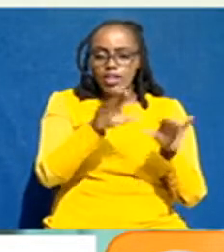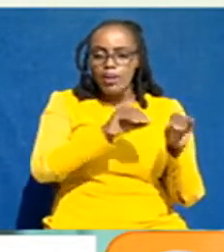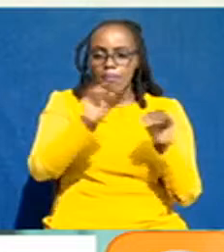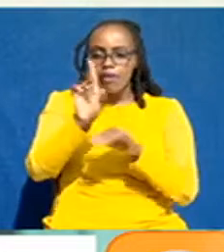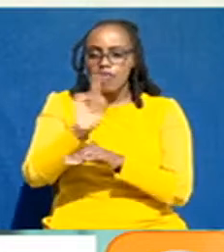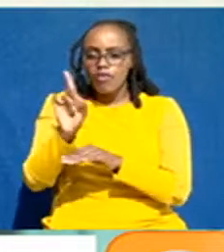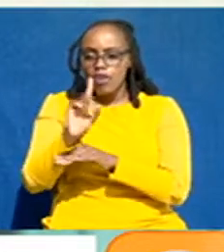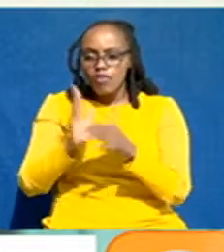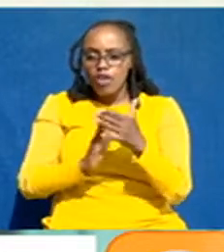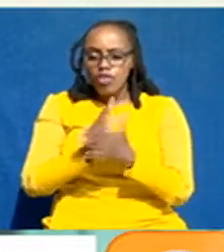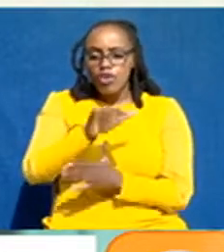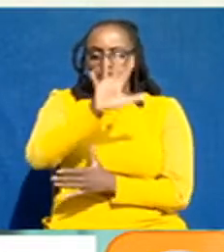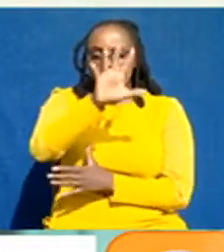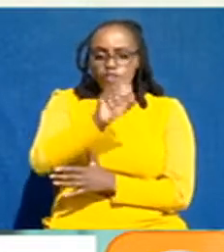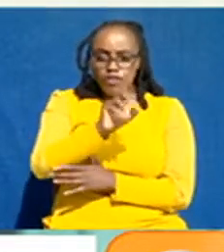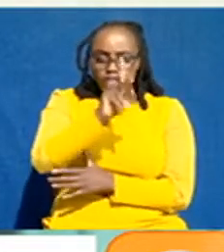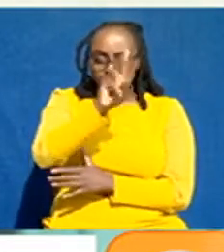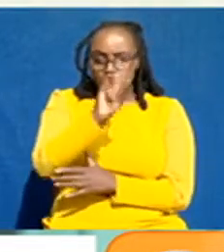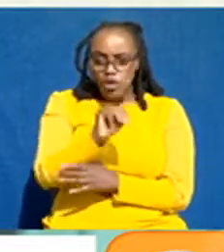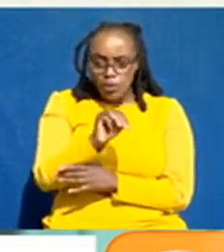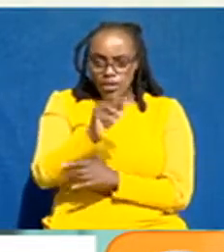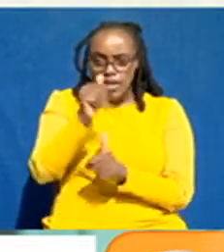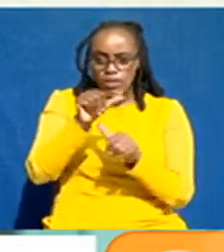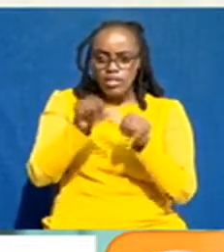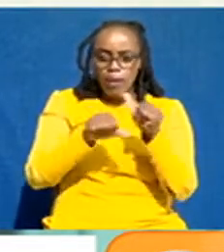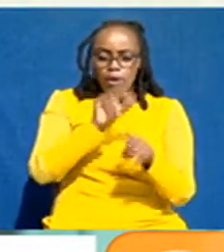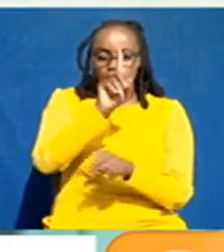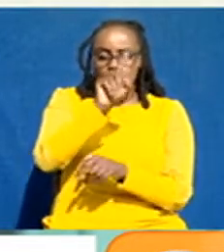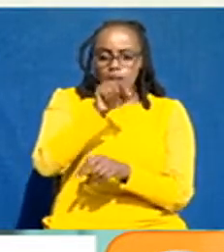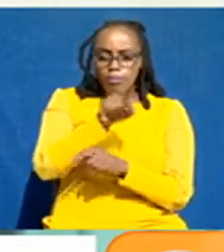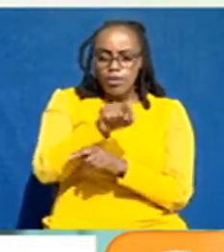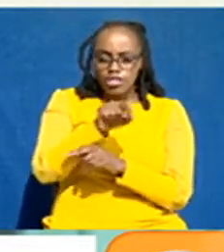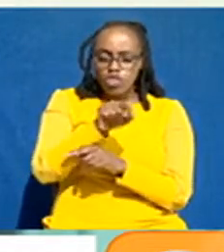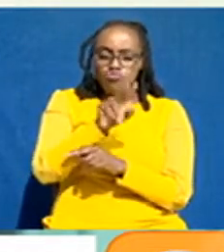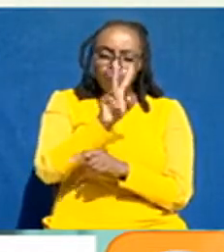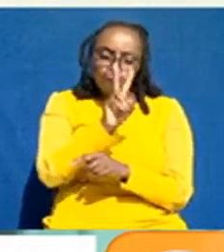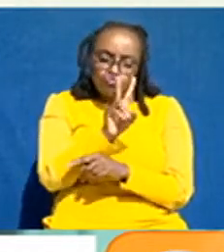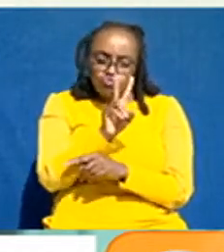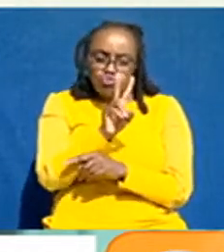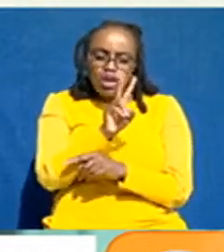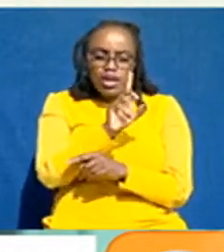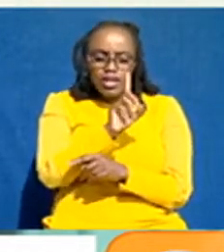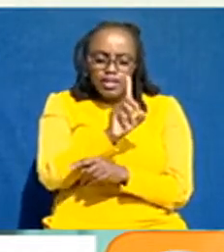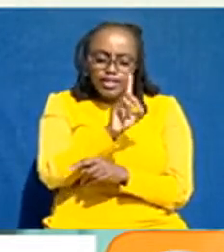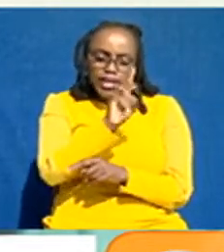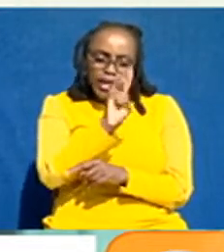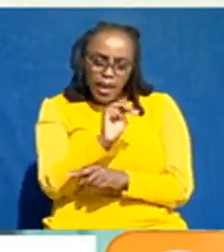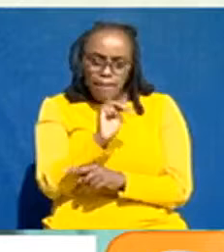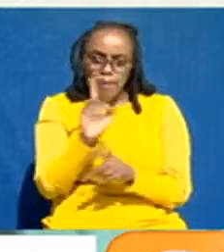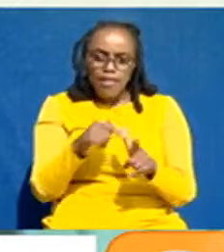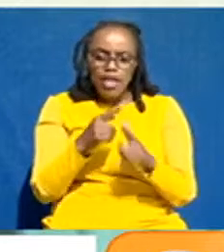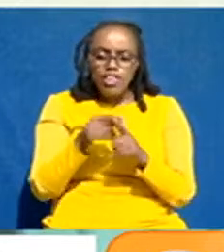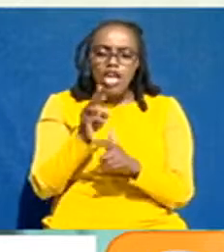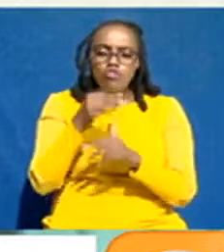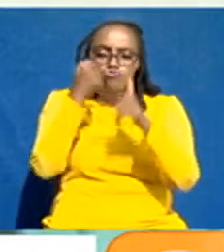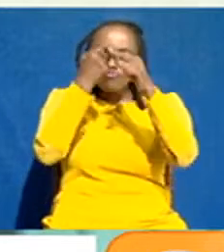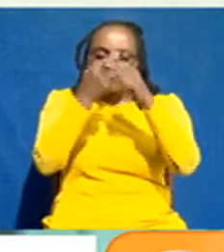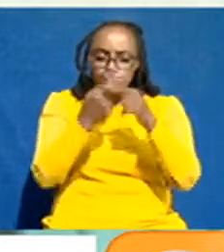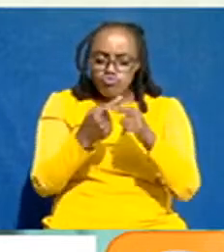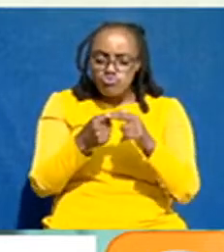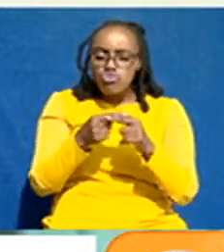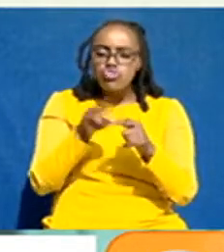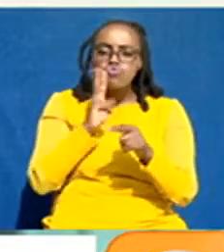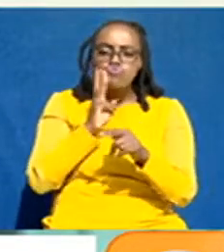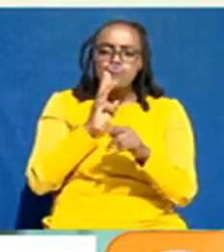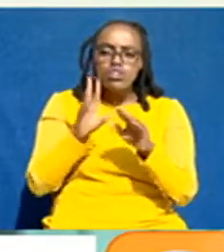a 50-kilometer pipeline, which is about 1.2 meter diameter. The total amount of water to be delivered to the city from